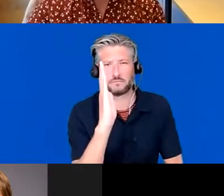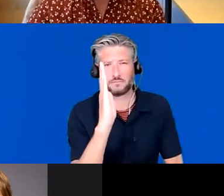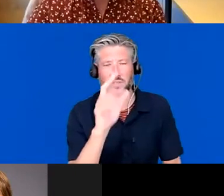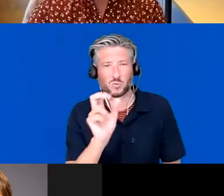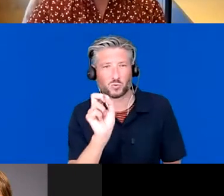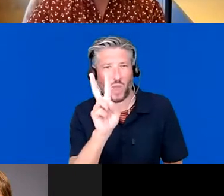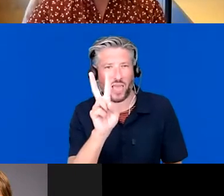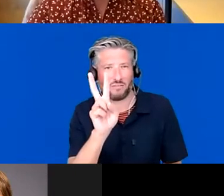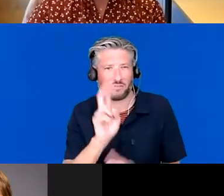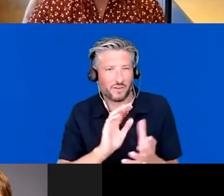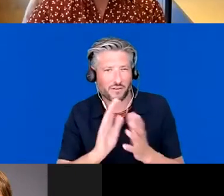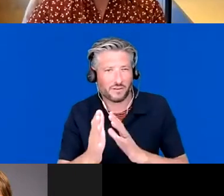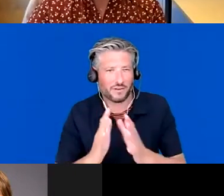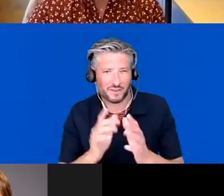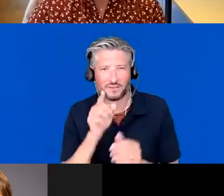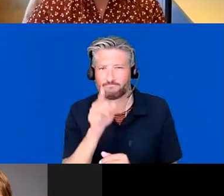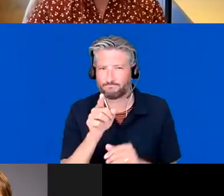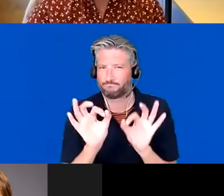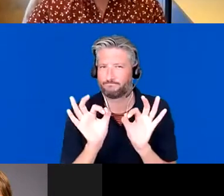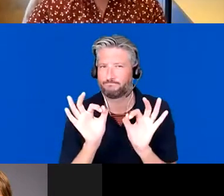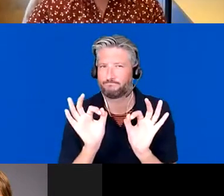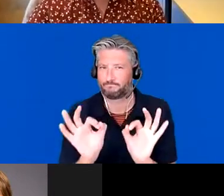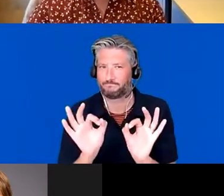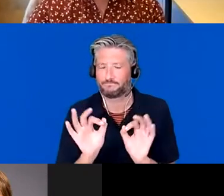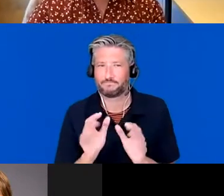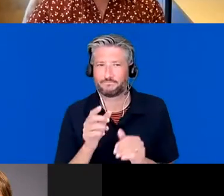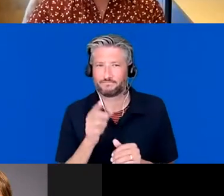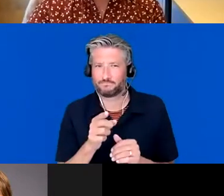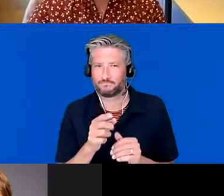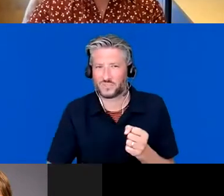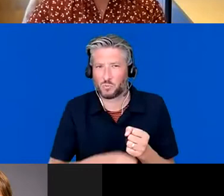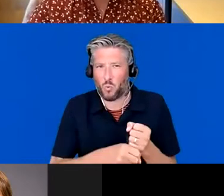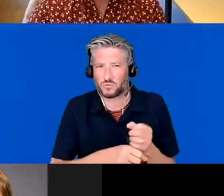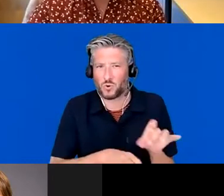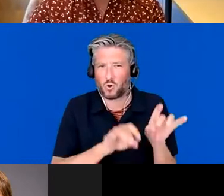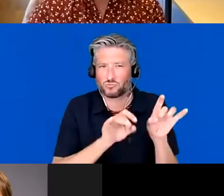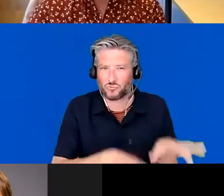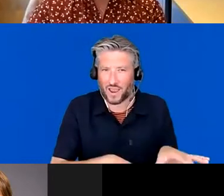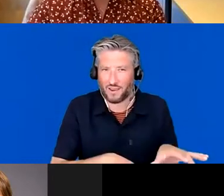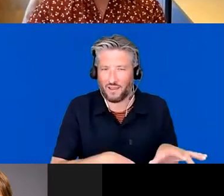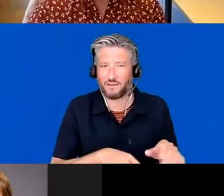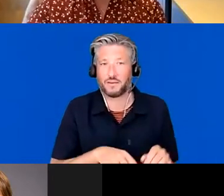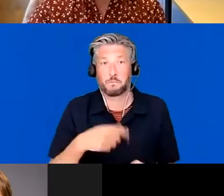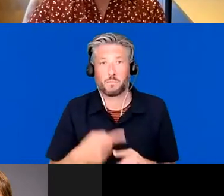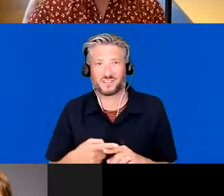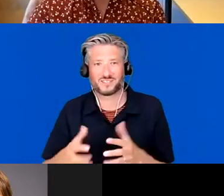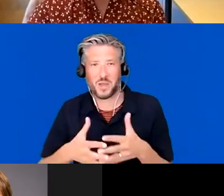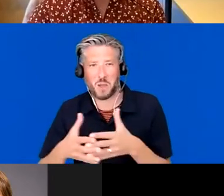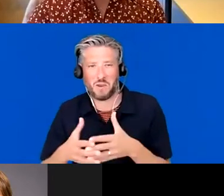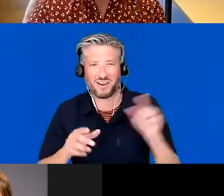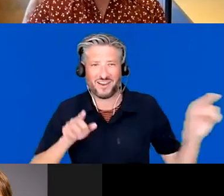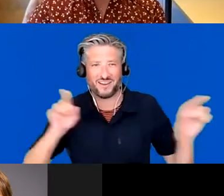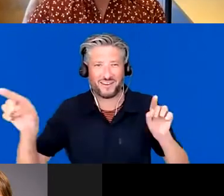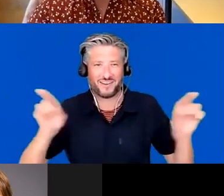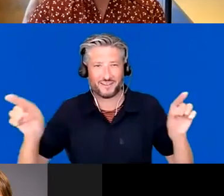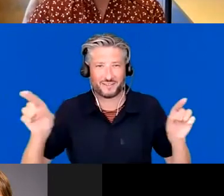California and 11 p.m. in Sydney, Australia, if I'm not wrong. I don't think I am wrong. So we had all the